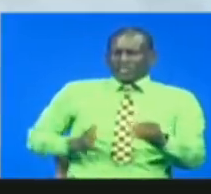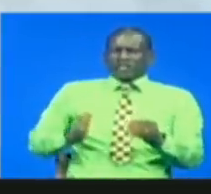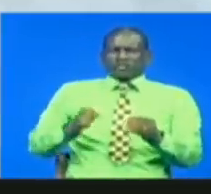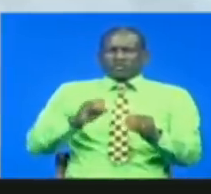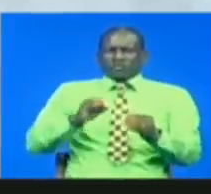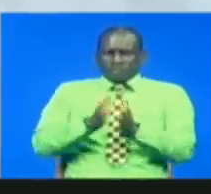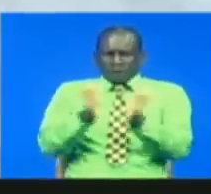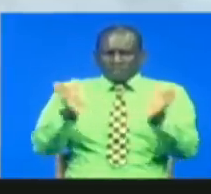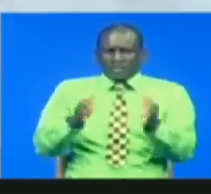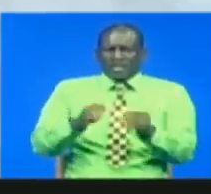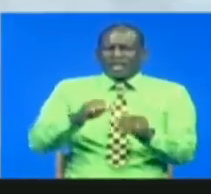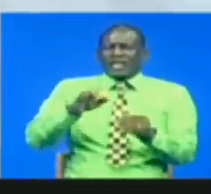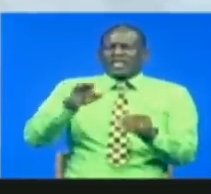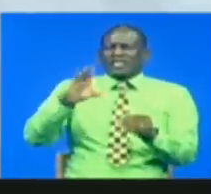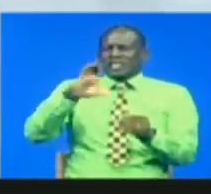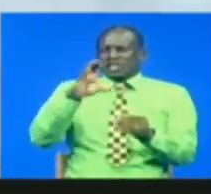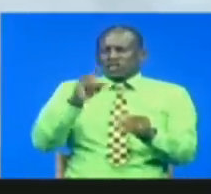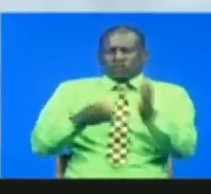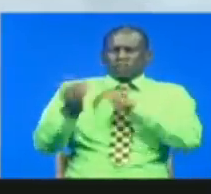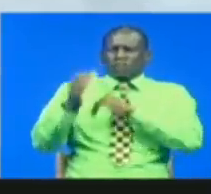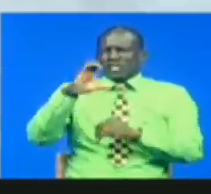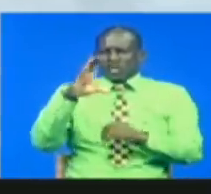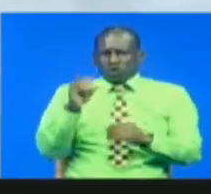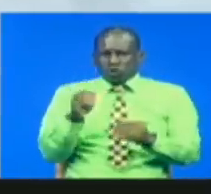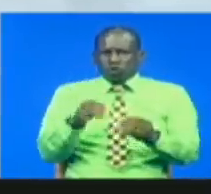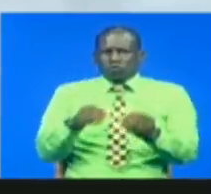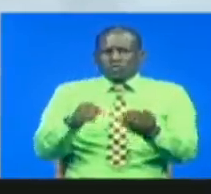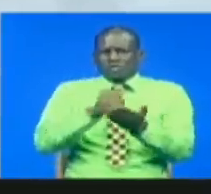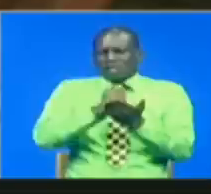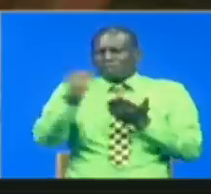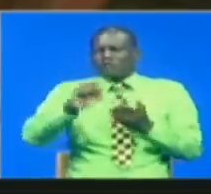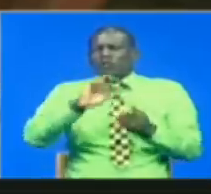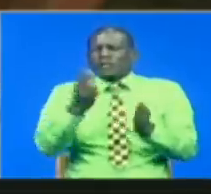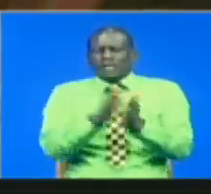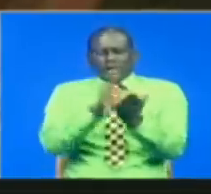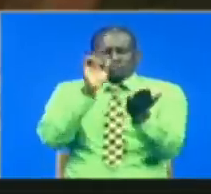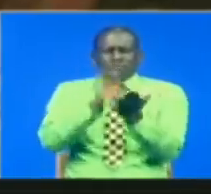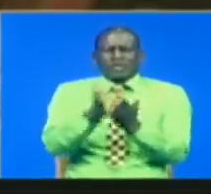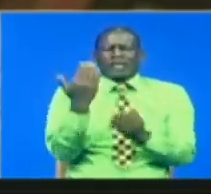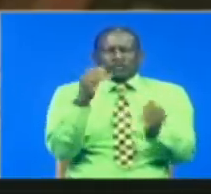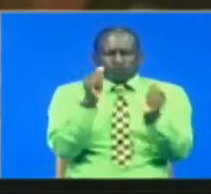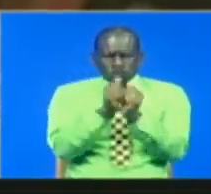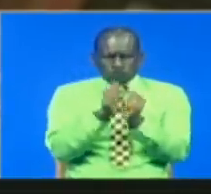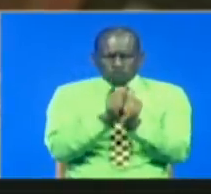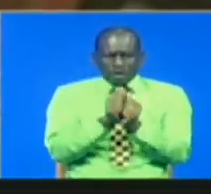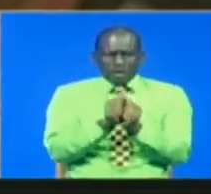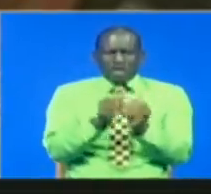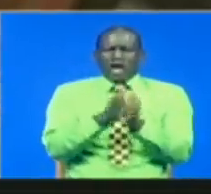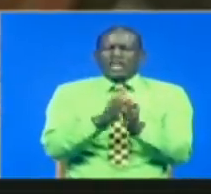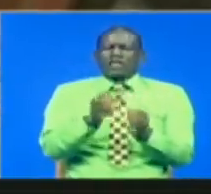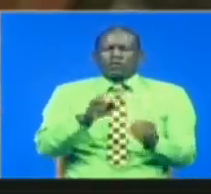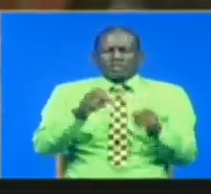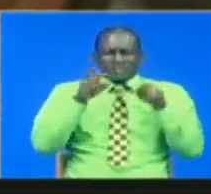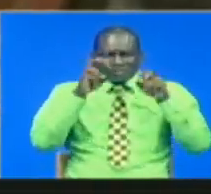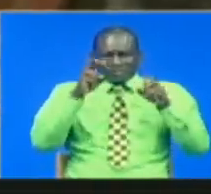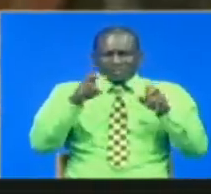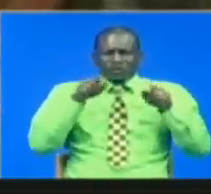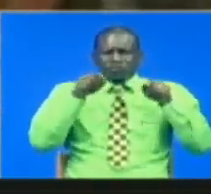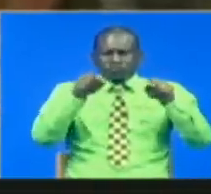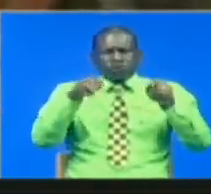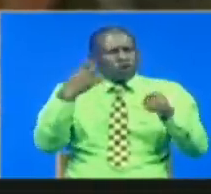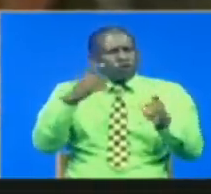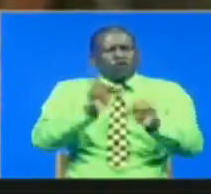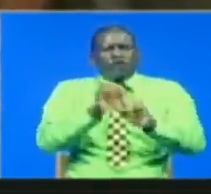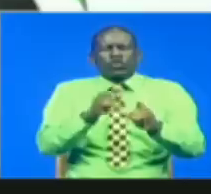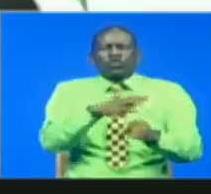was suspended twice and eventually fired last October. He was accused of impropriety and failing to appear before the Commission to answer to